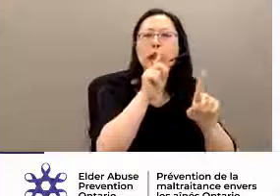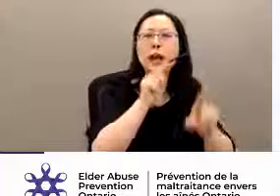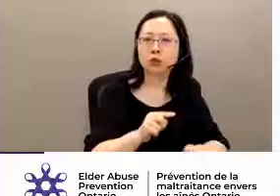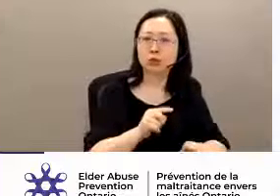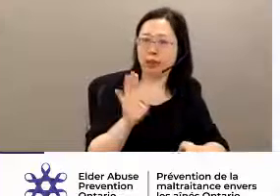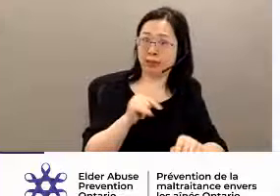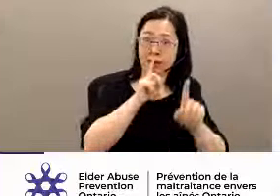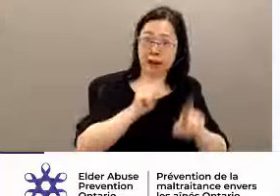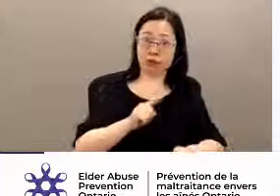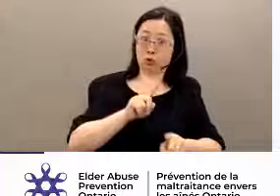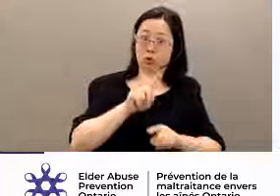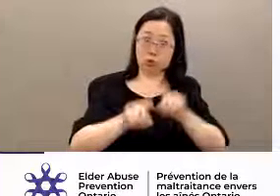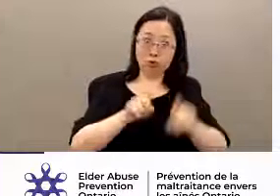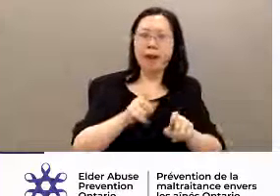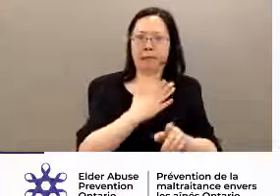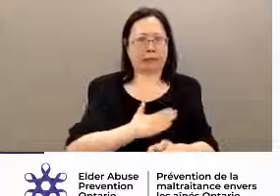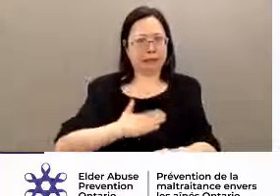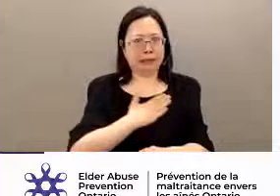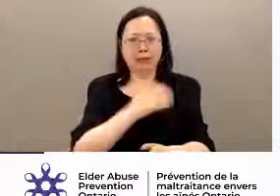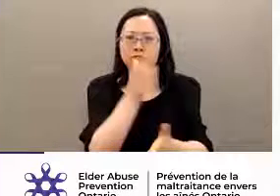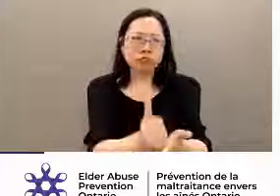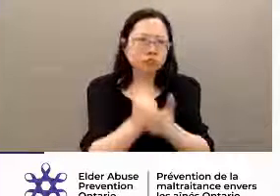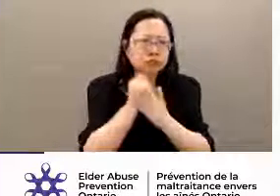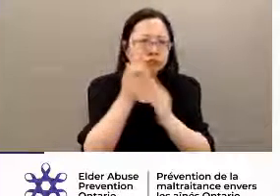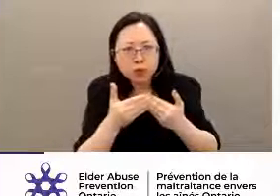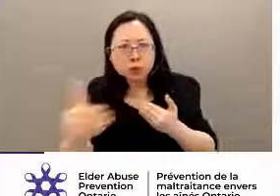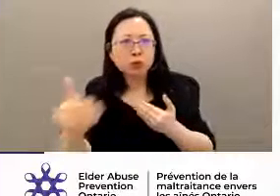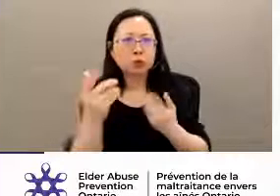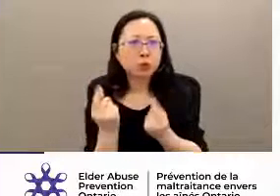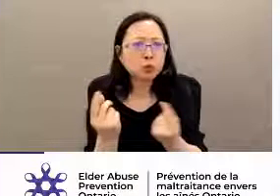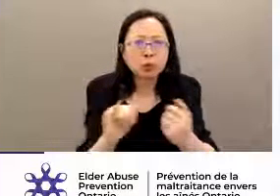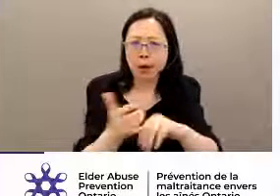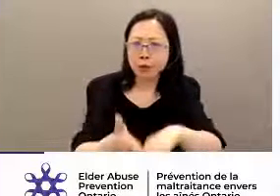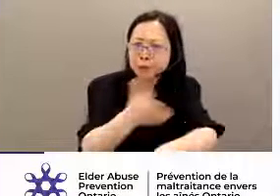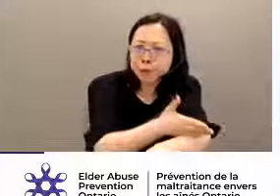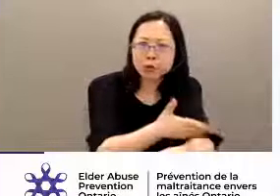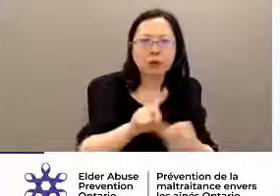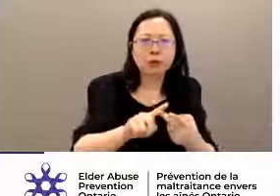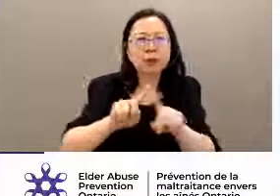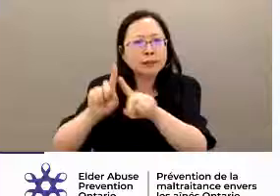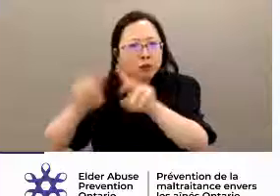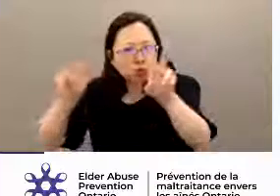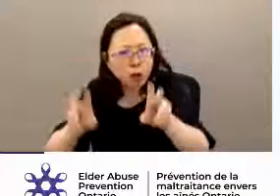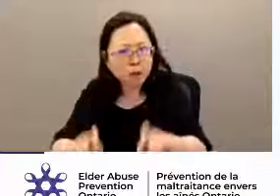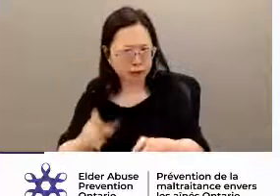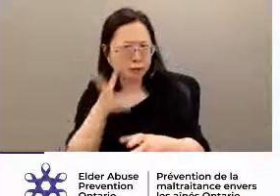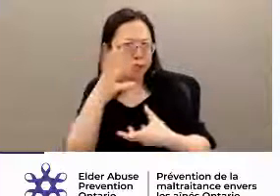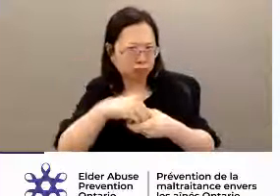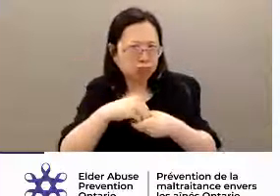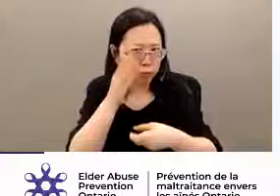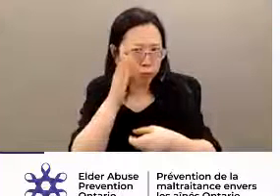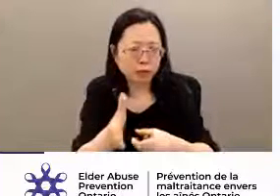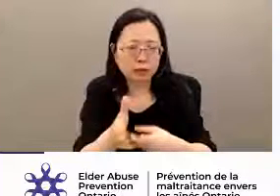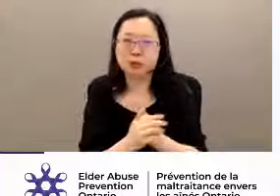webinars and gives us direction about things that we can, other topics of interest to you and things that we can